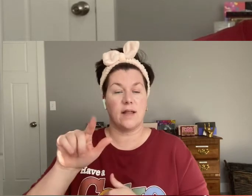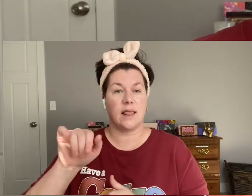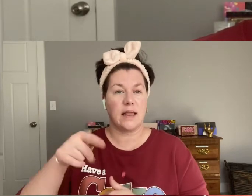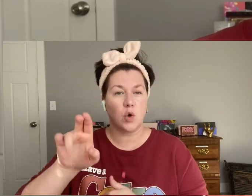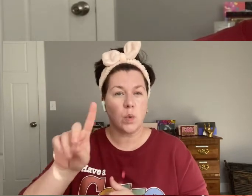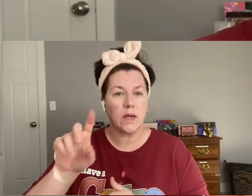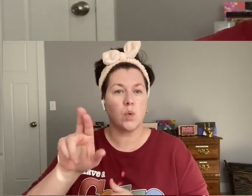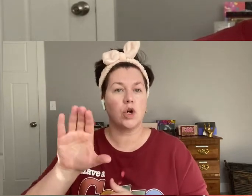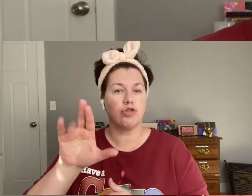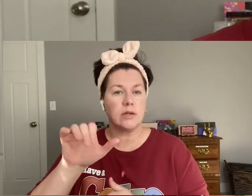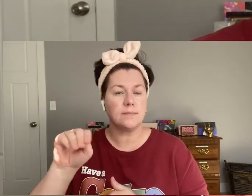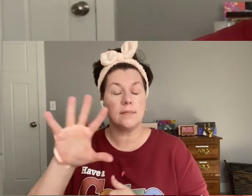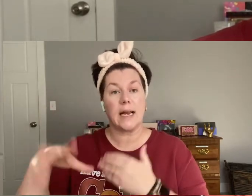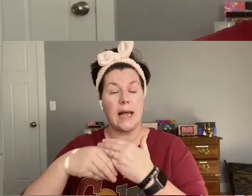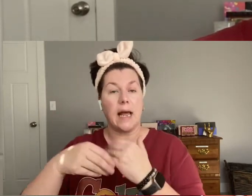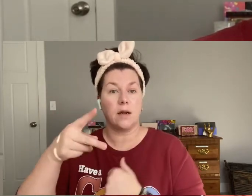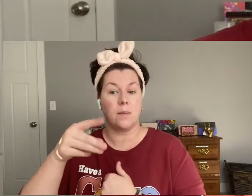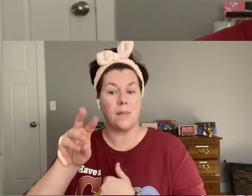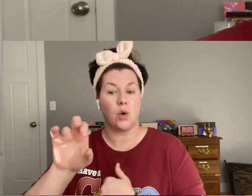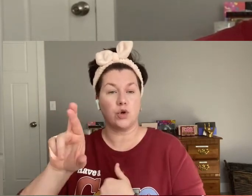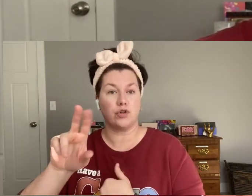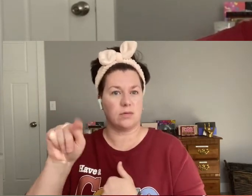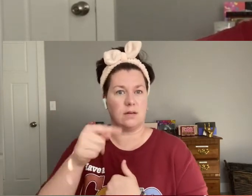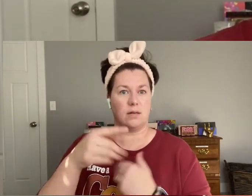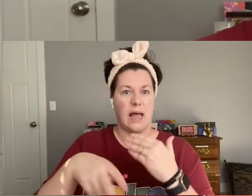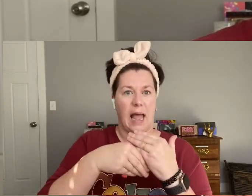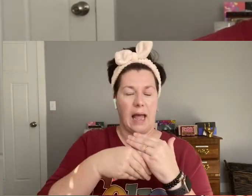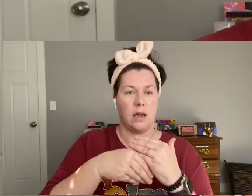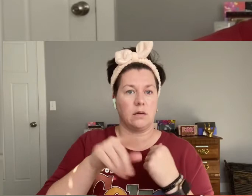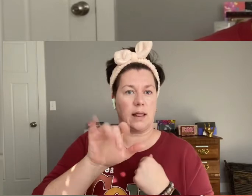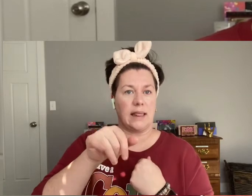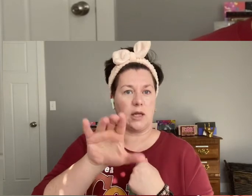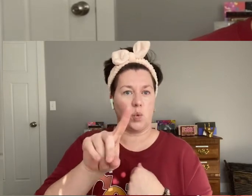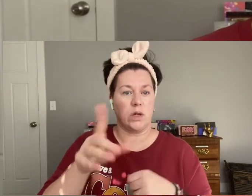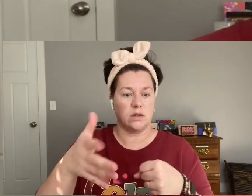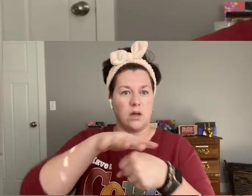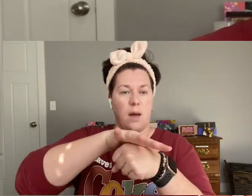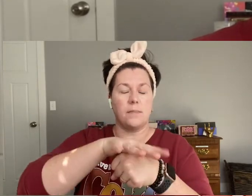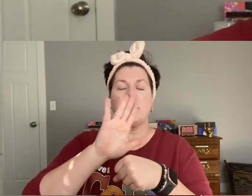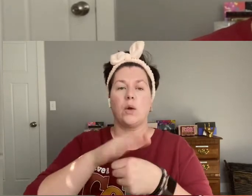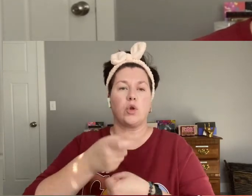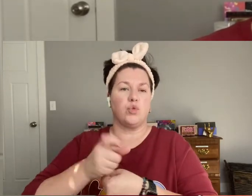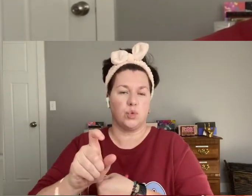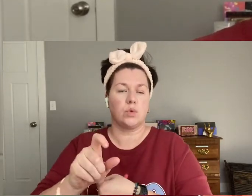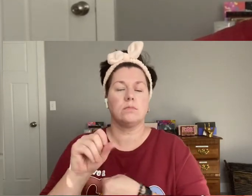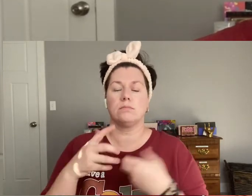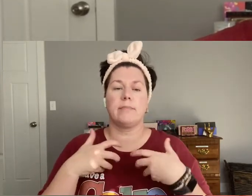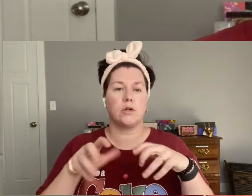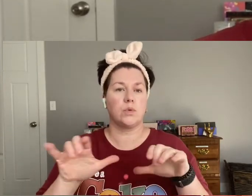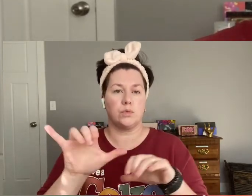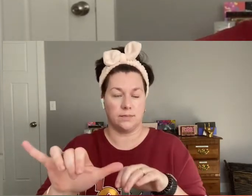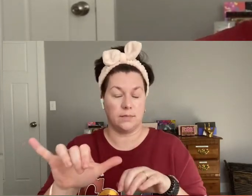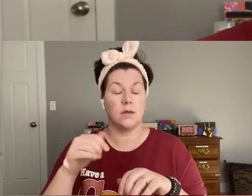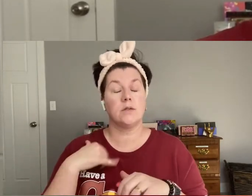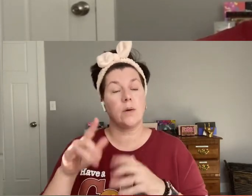powder blush. That's hard to say, powder blush, afterward. But for right now, it's gonna be a cream. So I